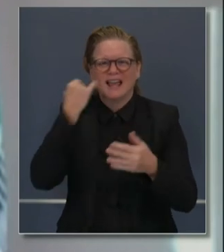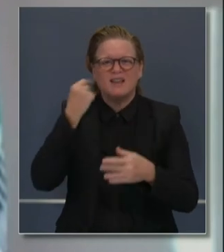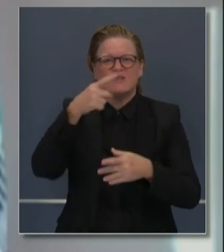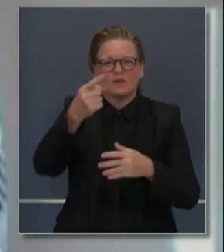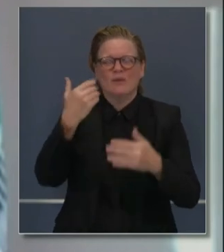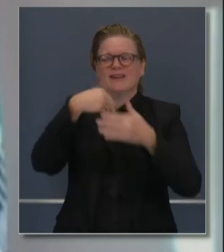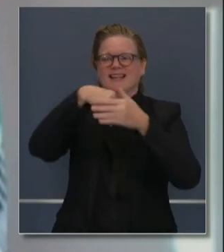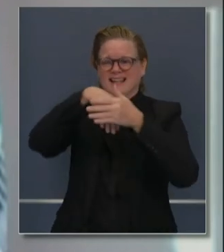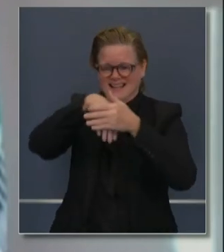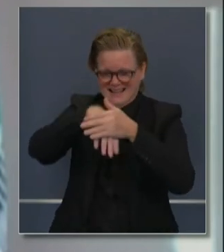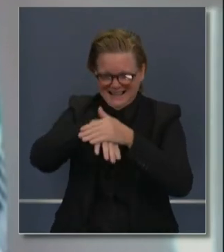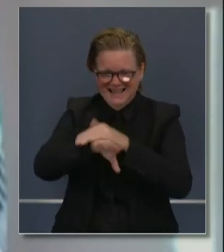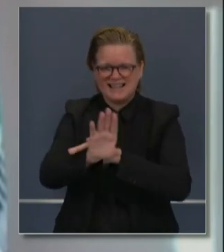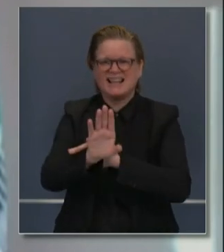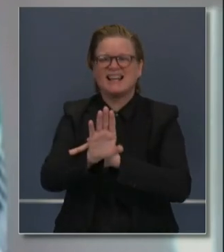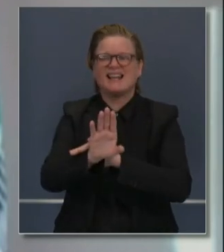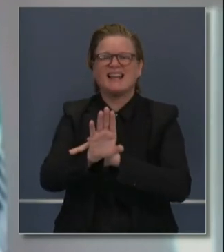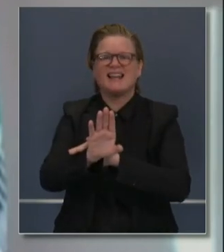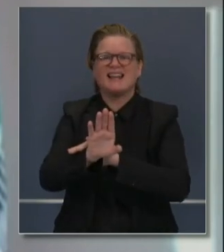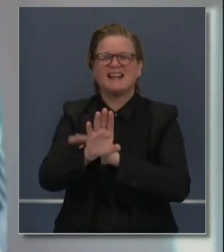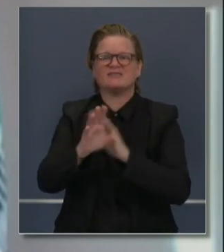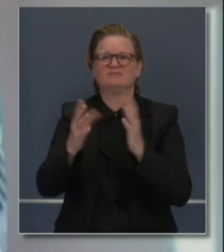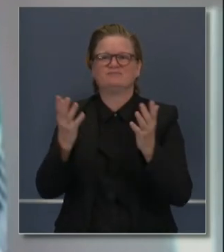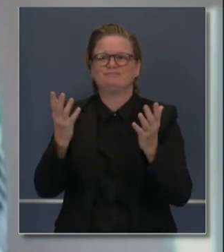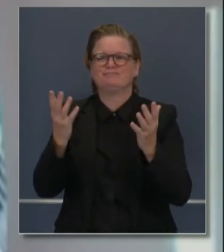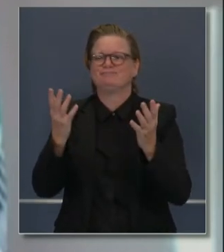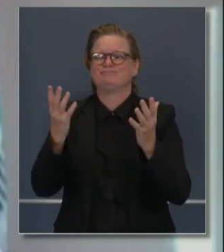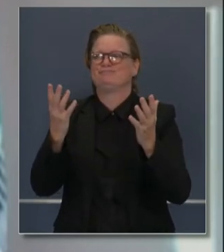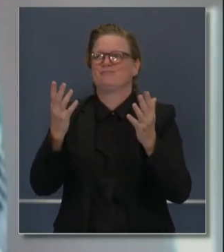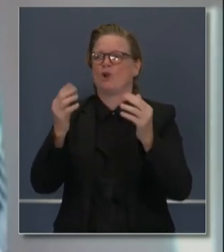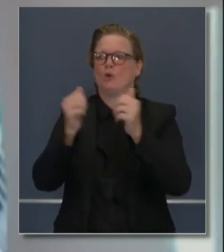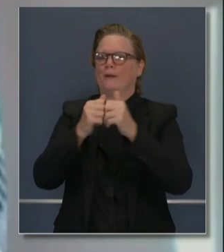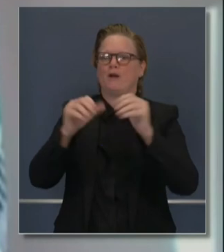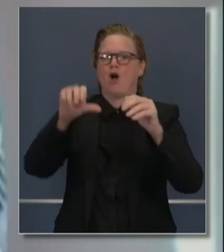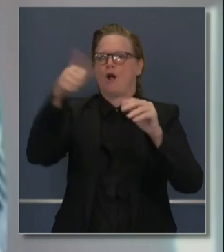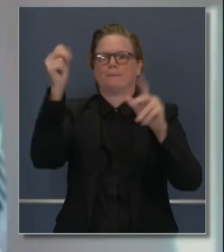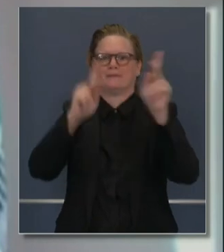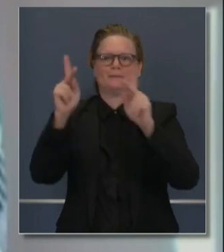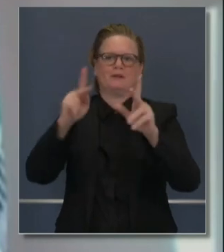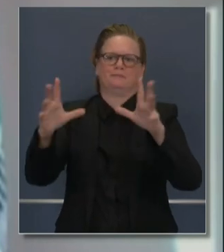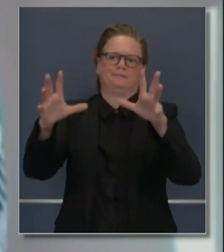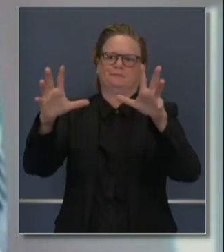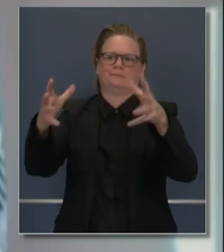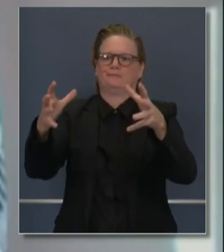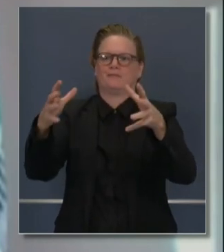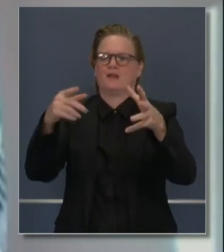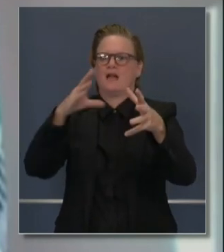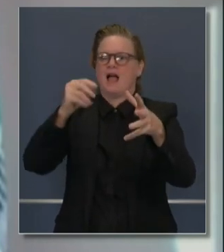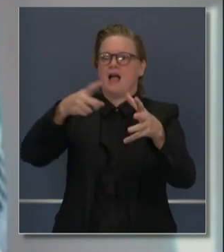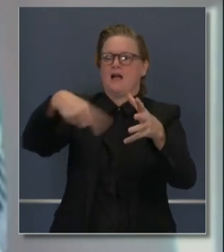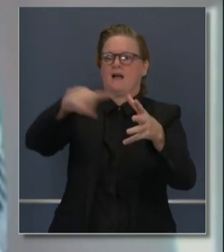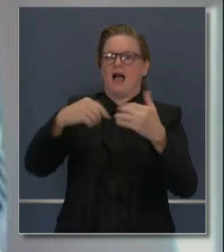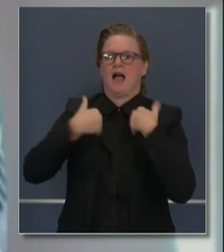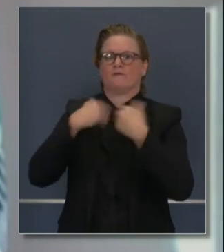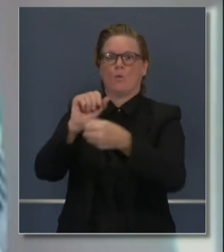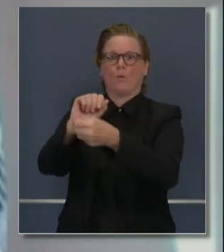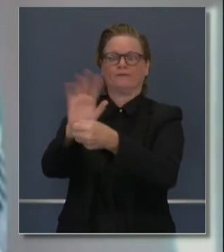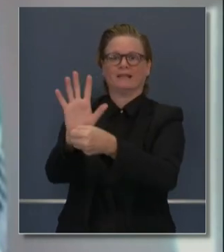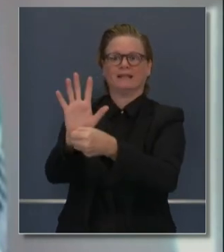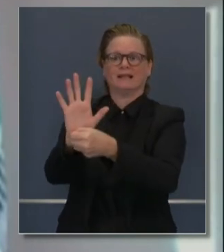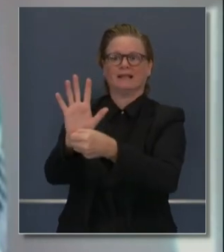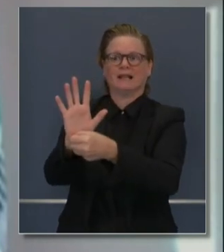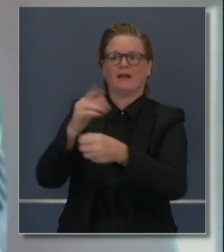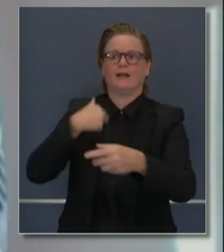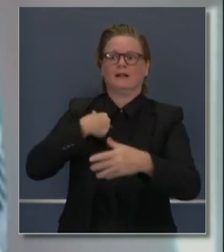of encountering someone with COVID who can actually transmit it is higher than it's ever been. And we know indoors is the kind